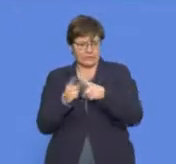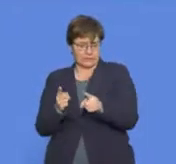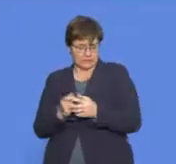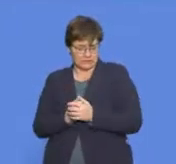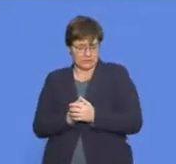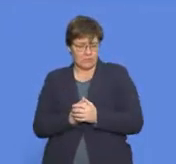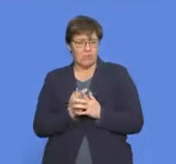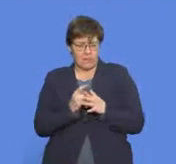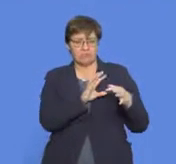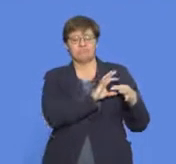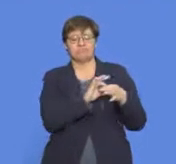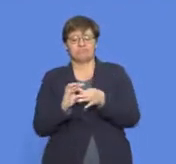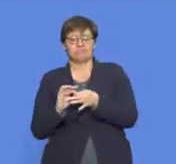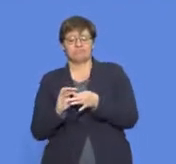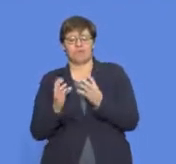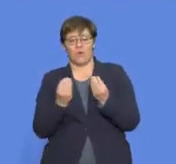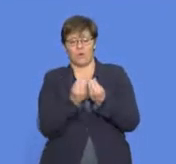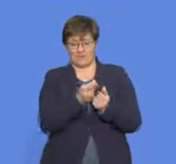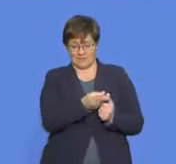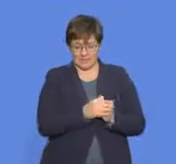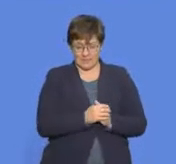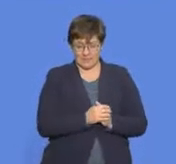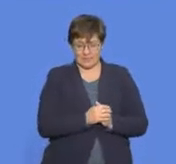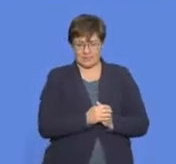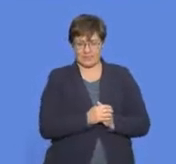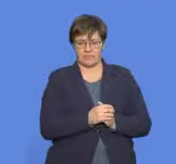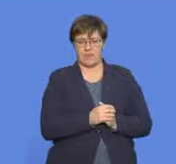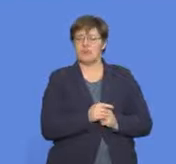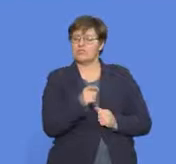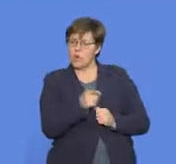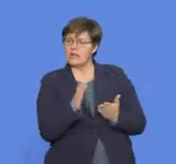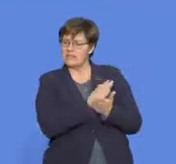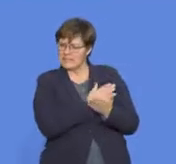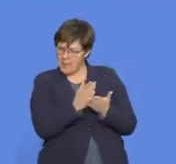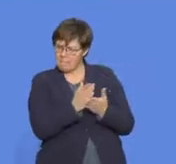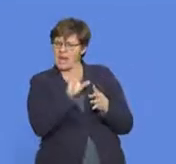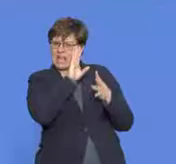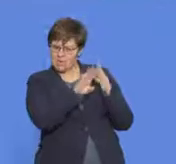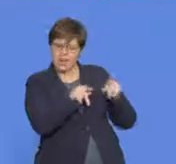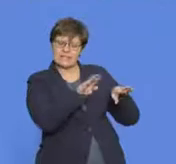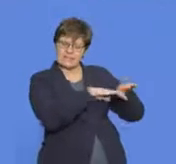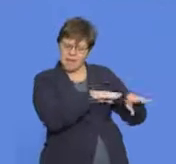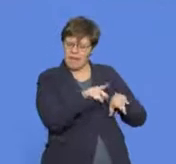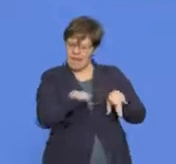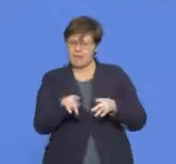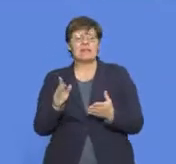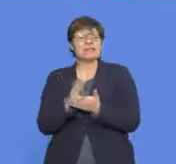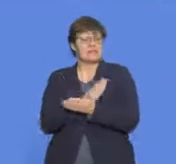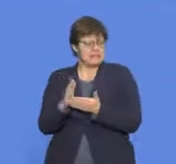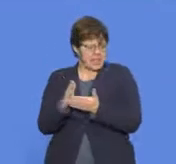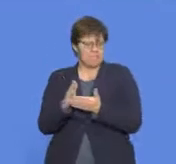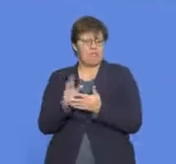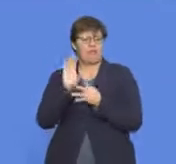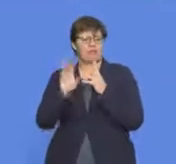differences of related organisms. Okay, so we will find that there are some characteristics that are similar, but then